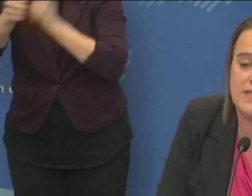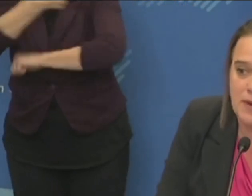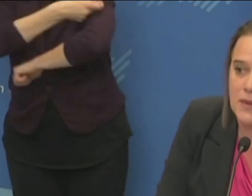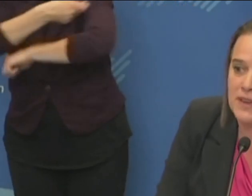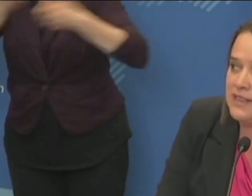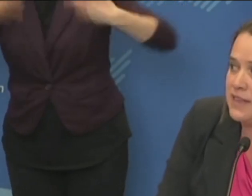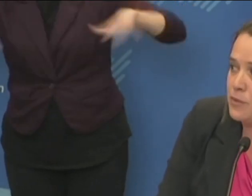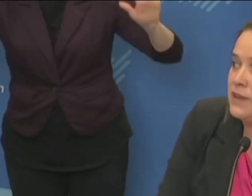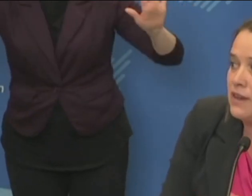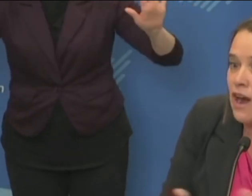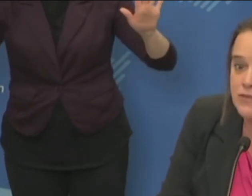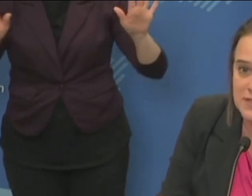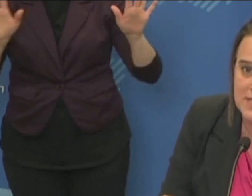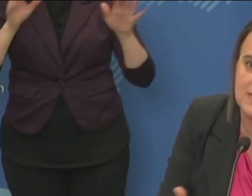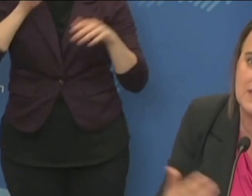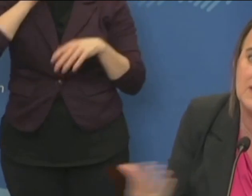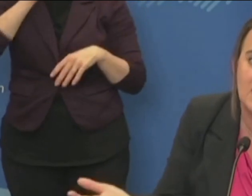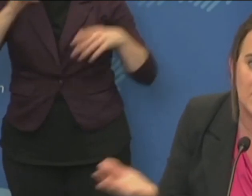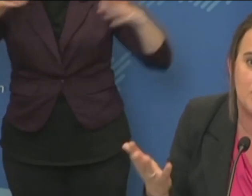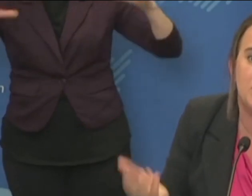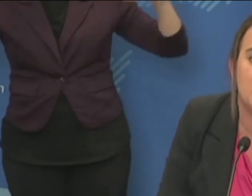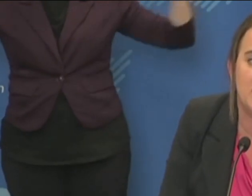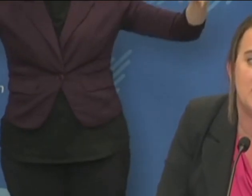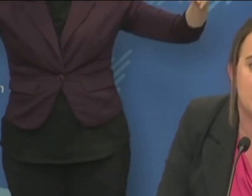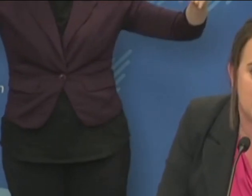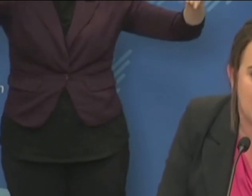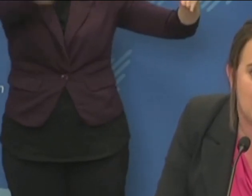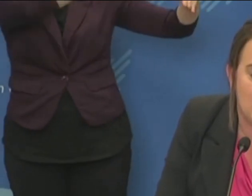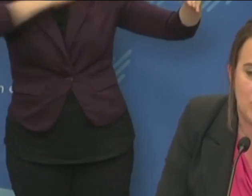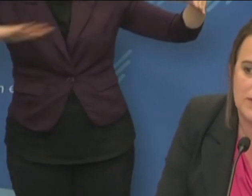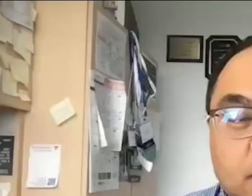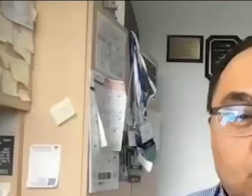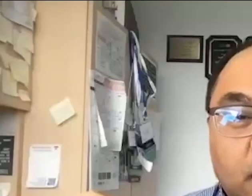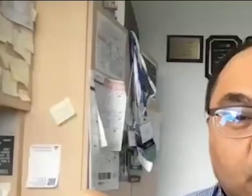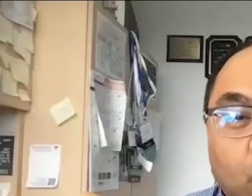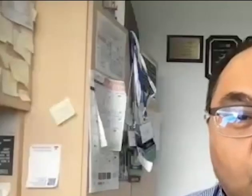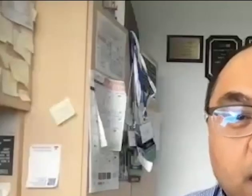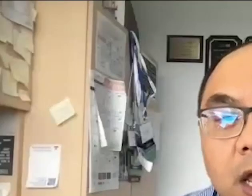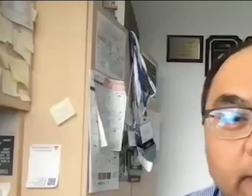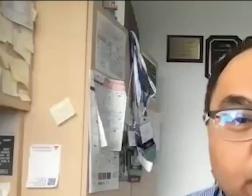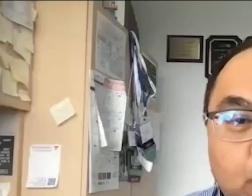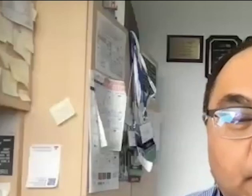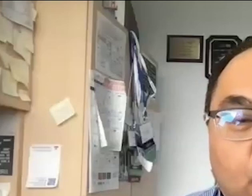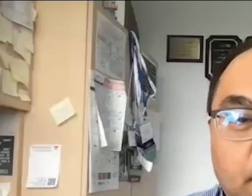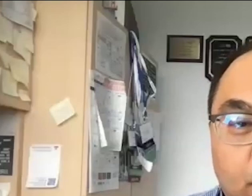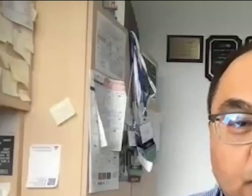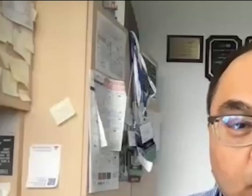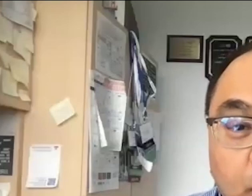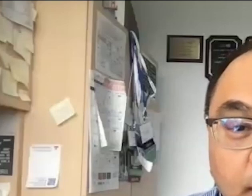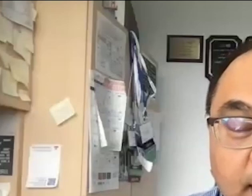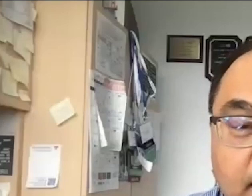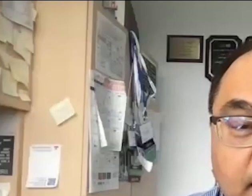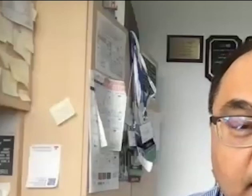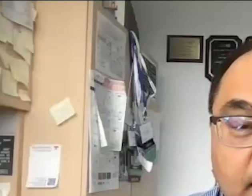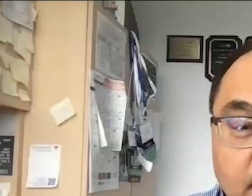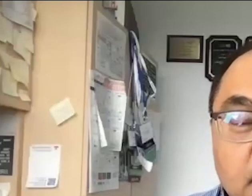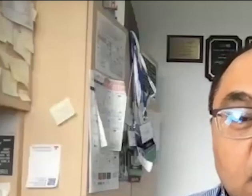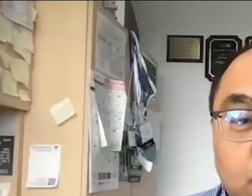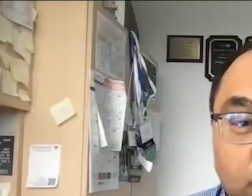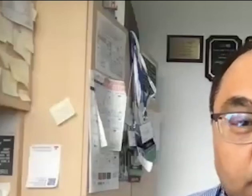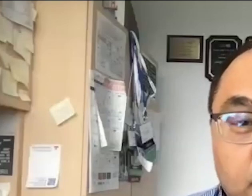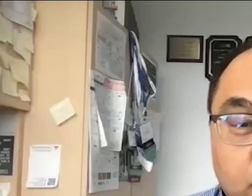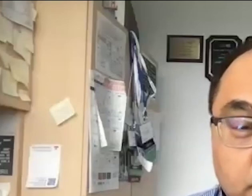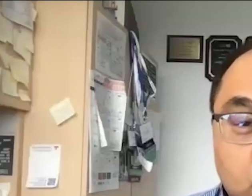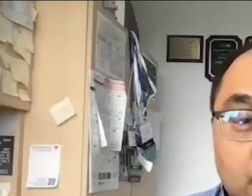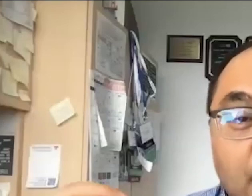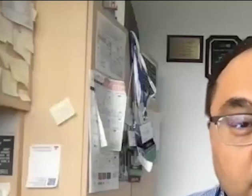the disparity that we often see between different neighborhoods. Only one of the three parameters that we're looking at, which